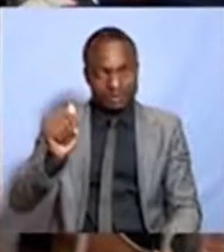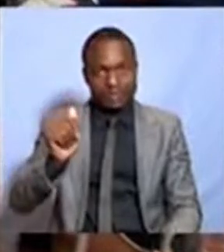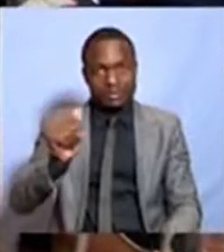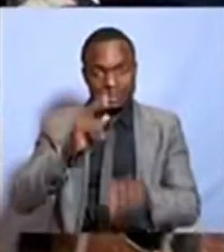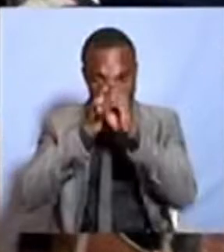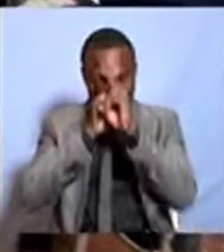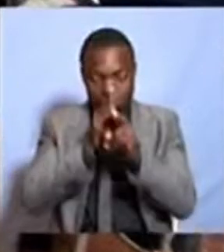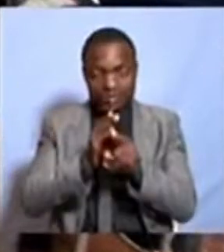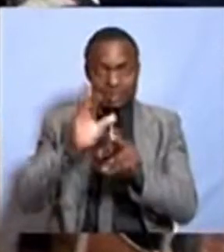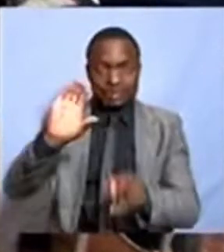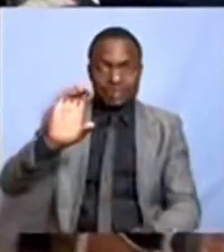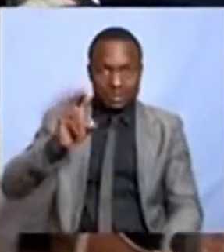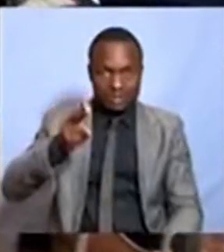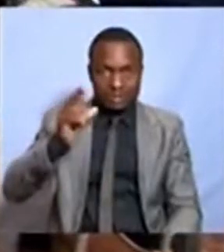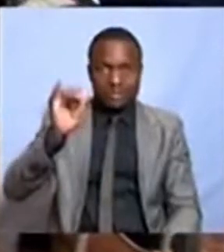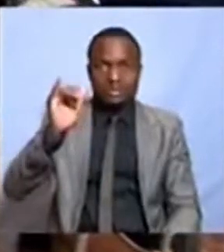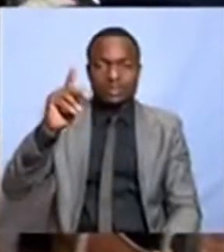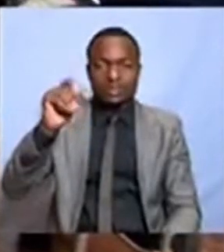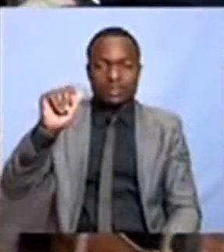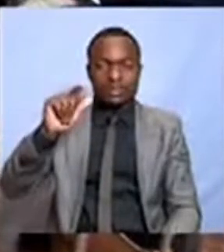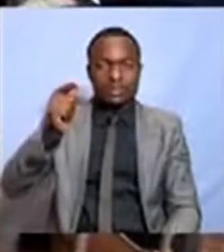then Honorable Msanji.